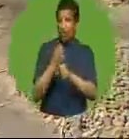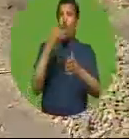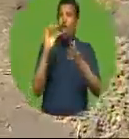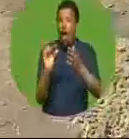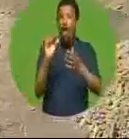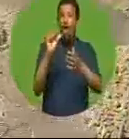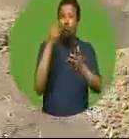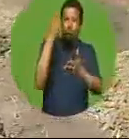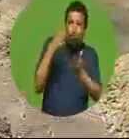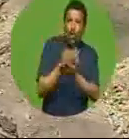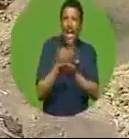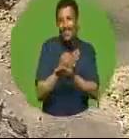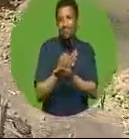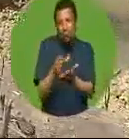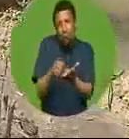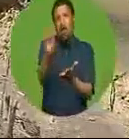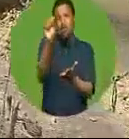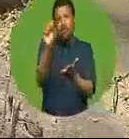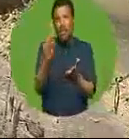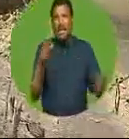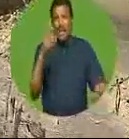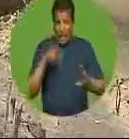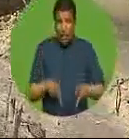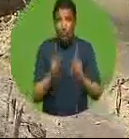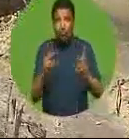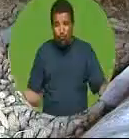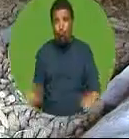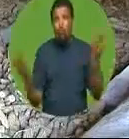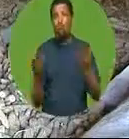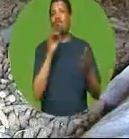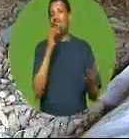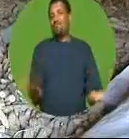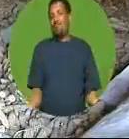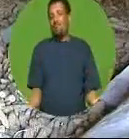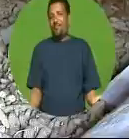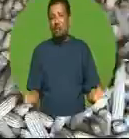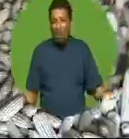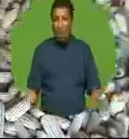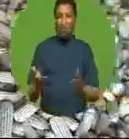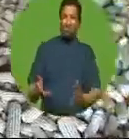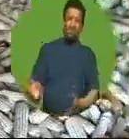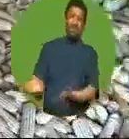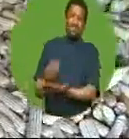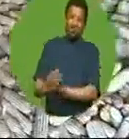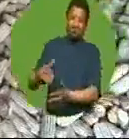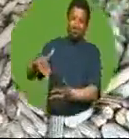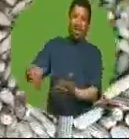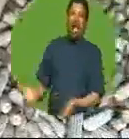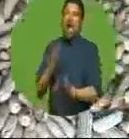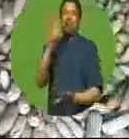prices and disincentive for farmers, which in turn discourages production.